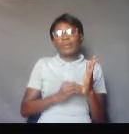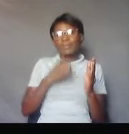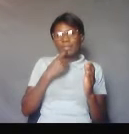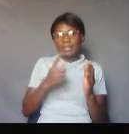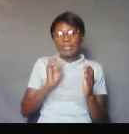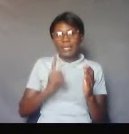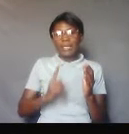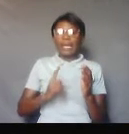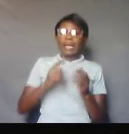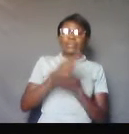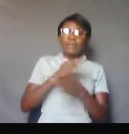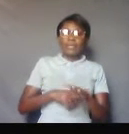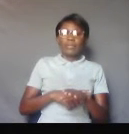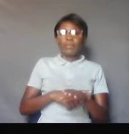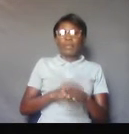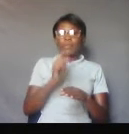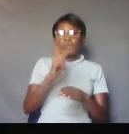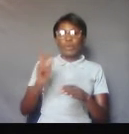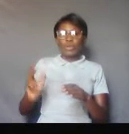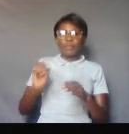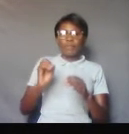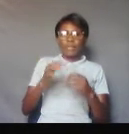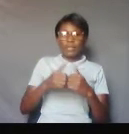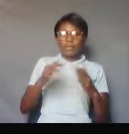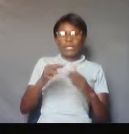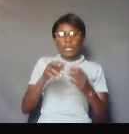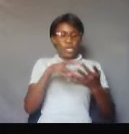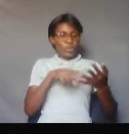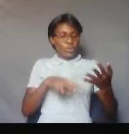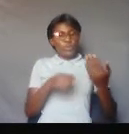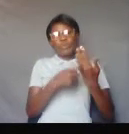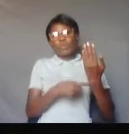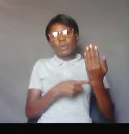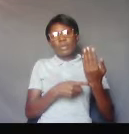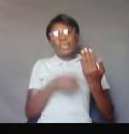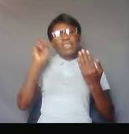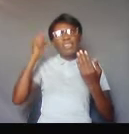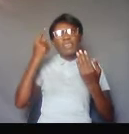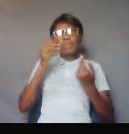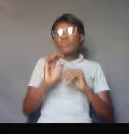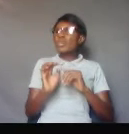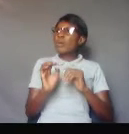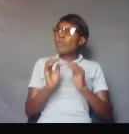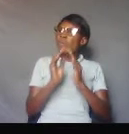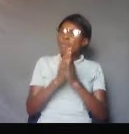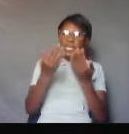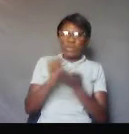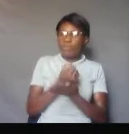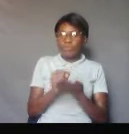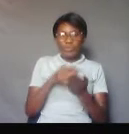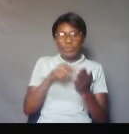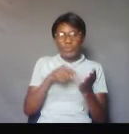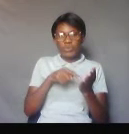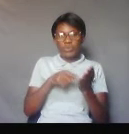it's like a magic book that gives you all the answers. Now, if you read some of those difficult texts that Louise already